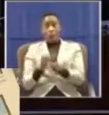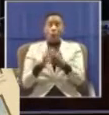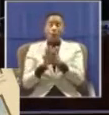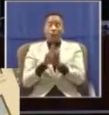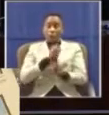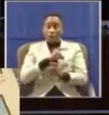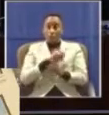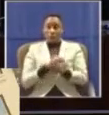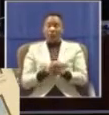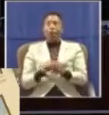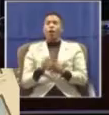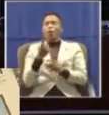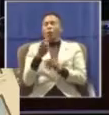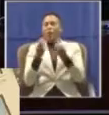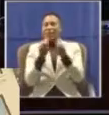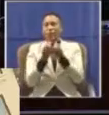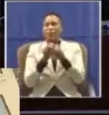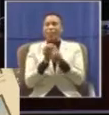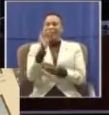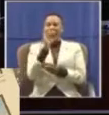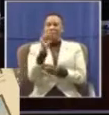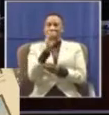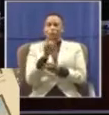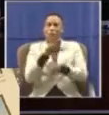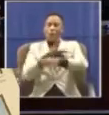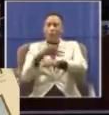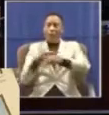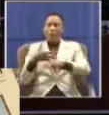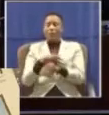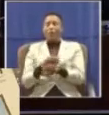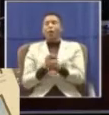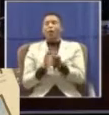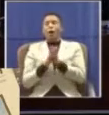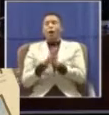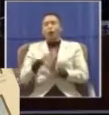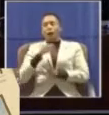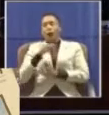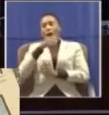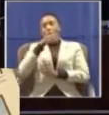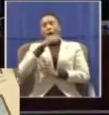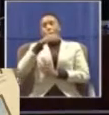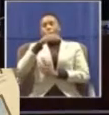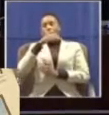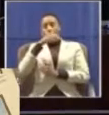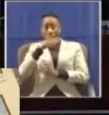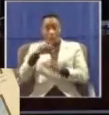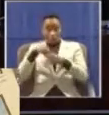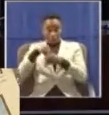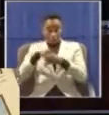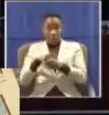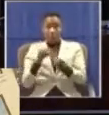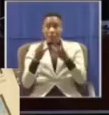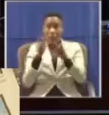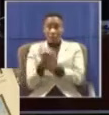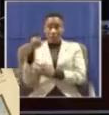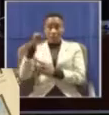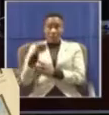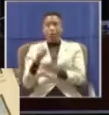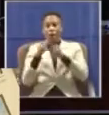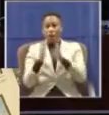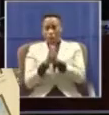blood alcohol content. And whilst this proposal seems reasonable, given the high levels of motor vehicle